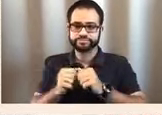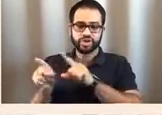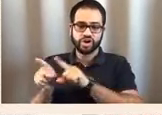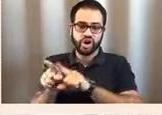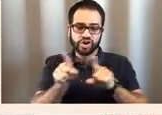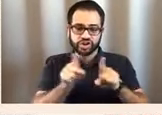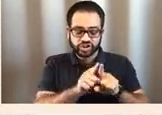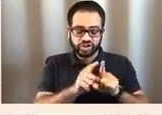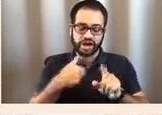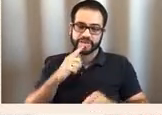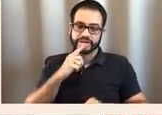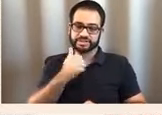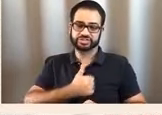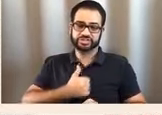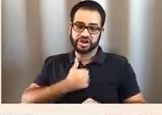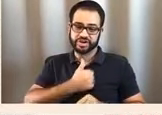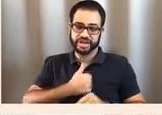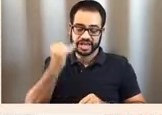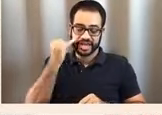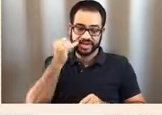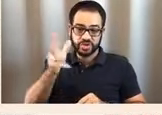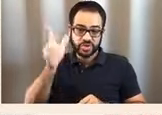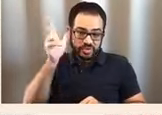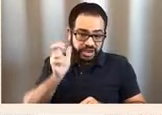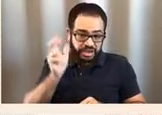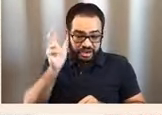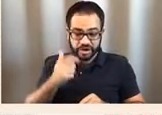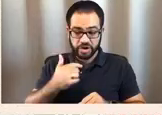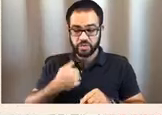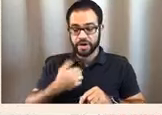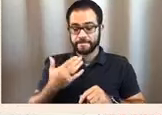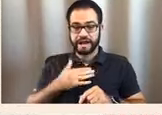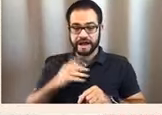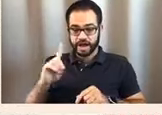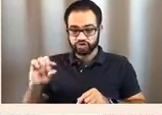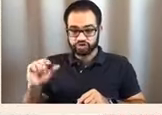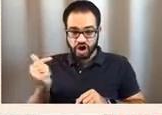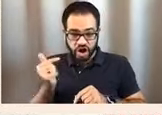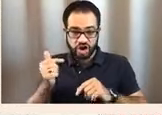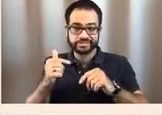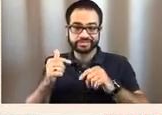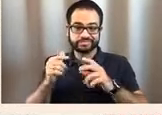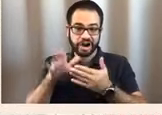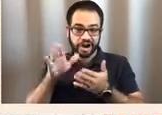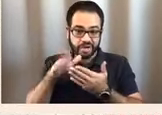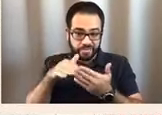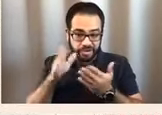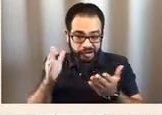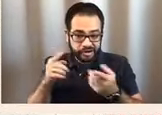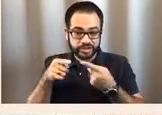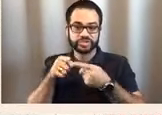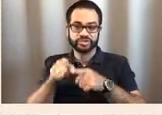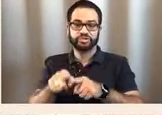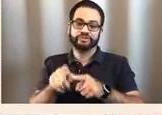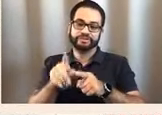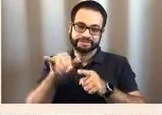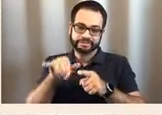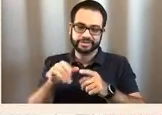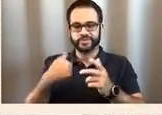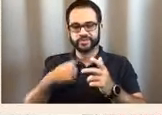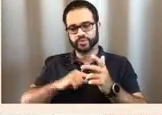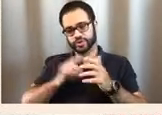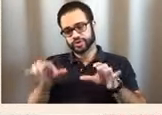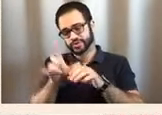four-legged coworkers making any noise during the presentation. We are keeping this from our individual homes, so